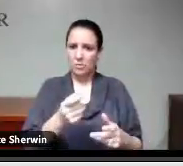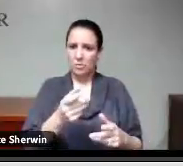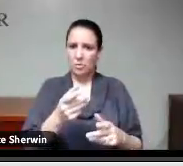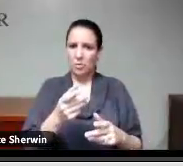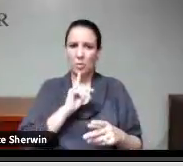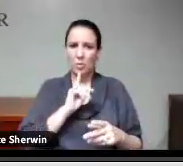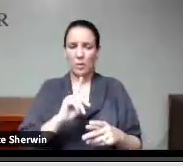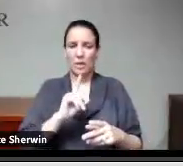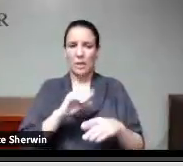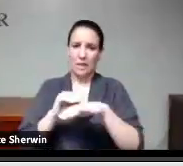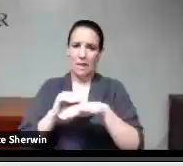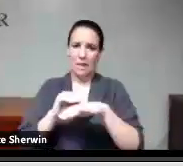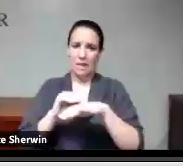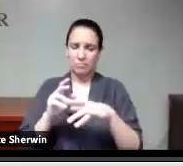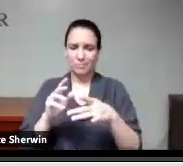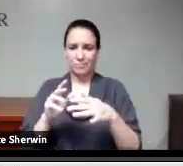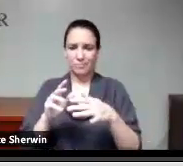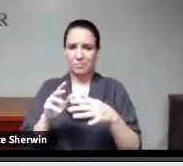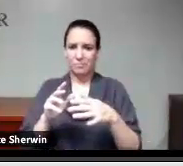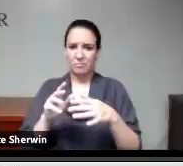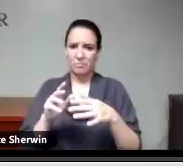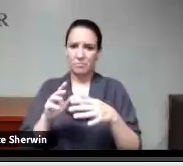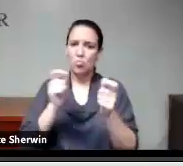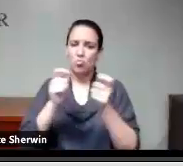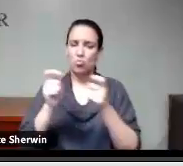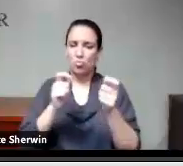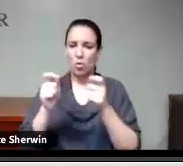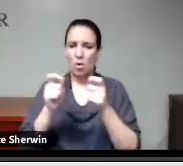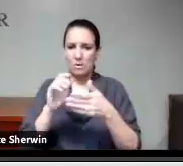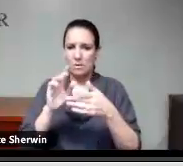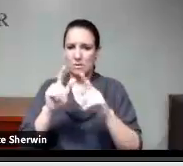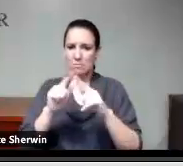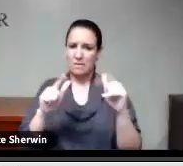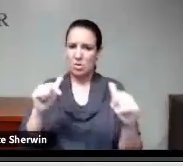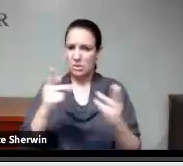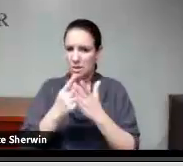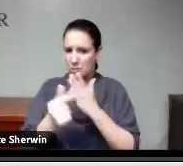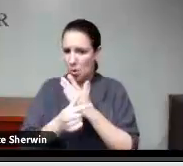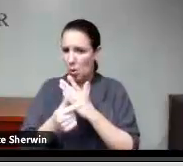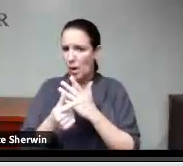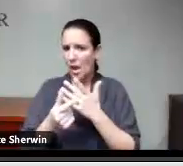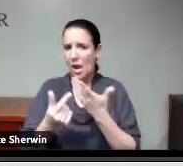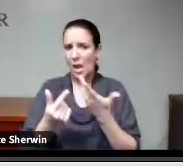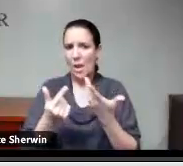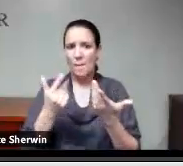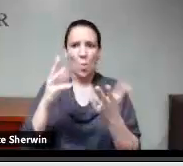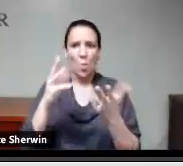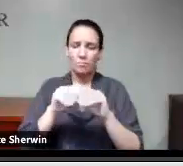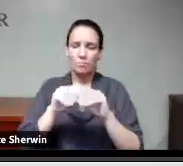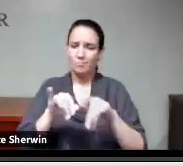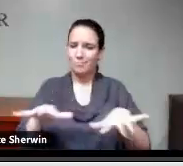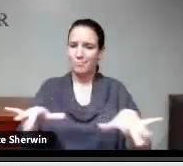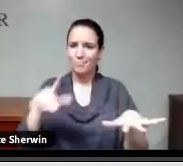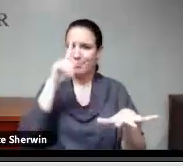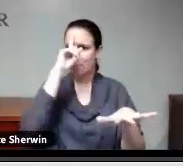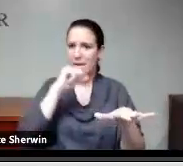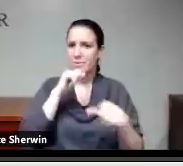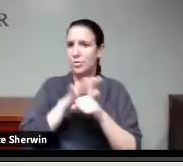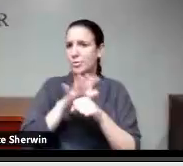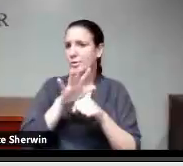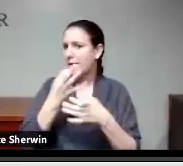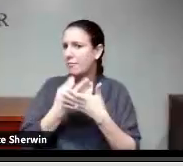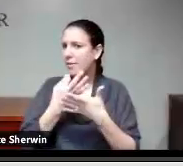or some of our diversity committees or other kinds of programs end up getting disbanded because of funding or some other